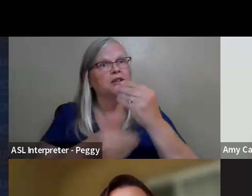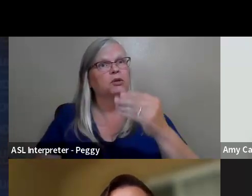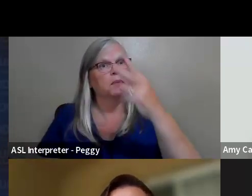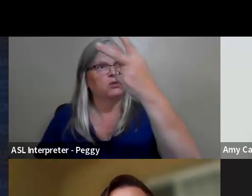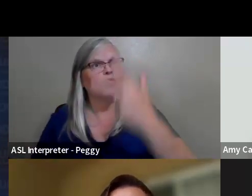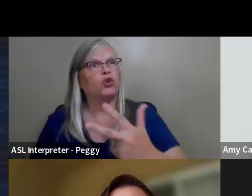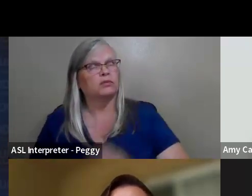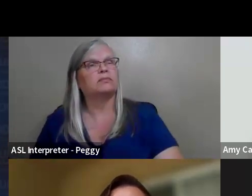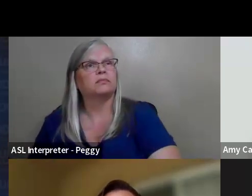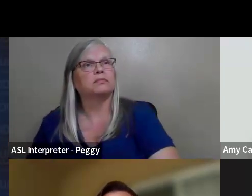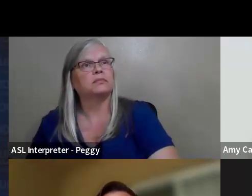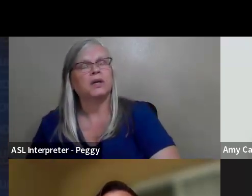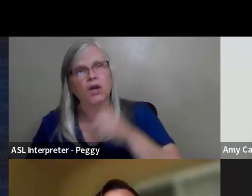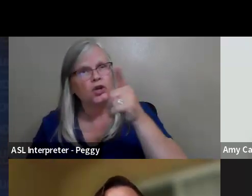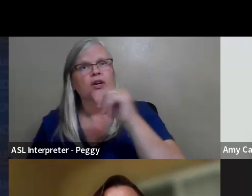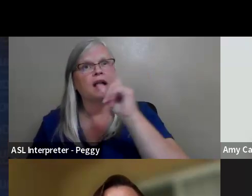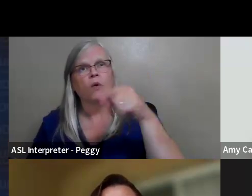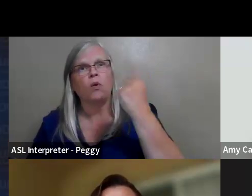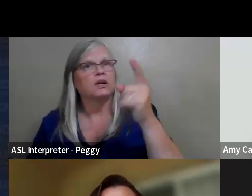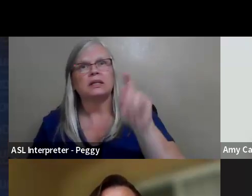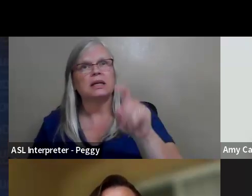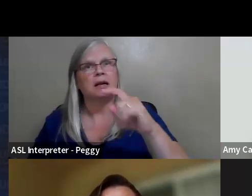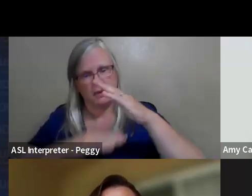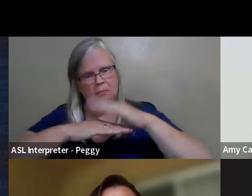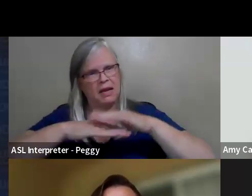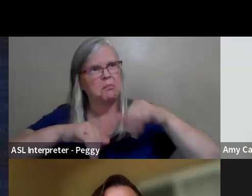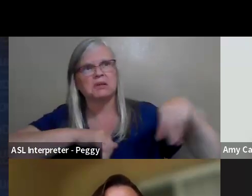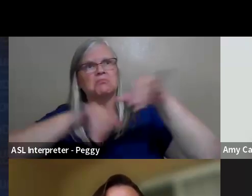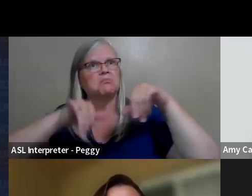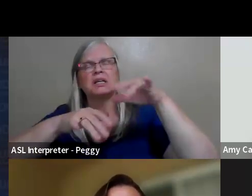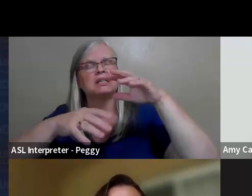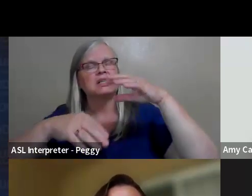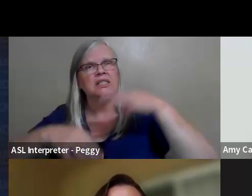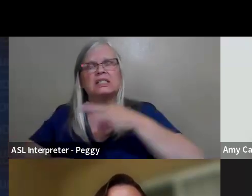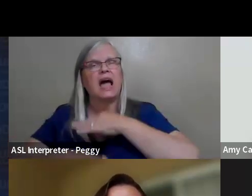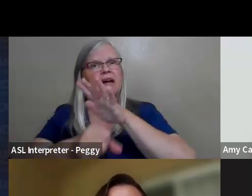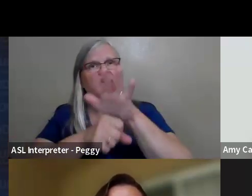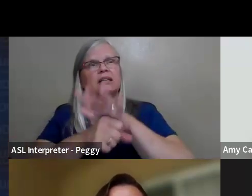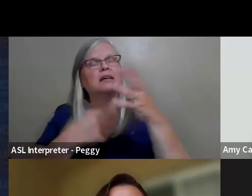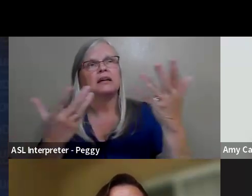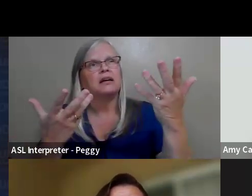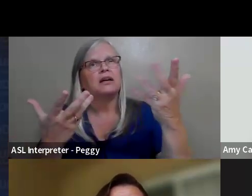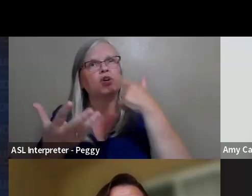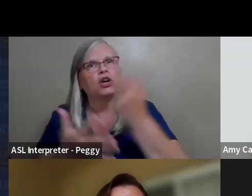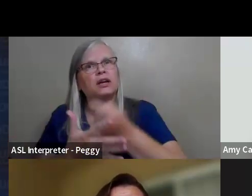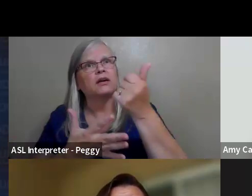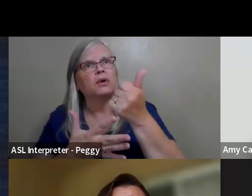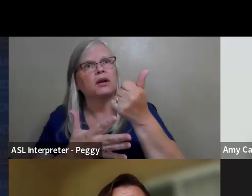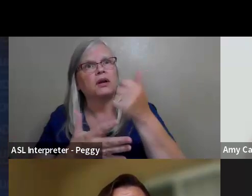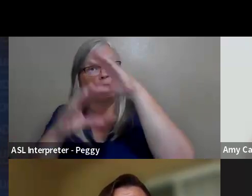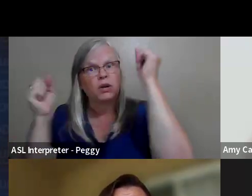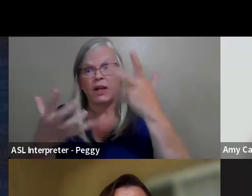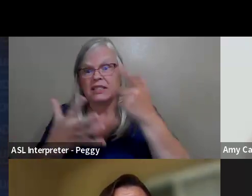2/3. So not only are you saying there doesn't need to be minimum staffing requirements, but you're also getting rid of the attorneys, or the president wants to get rid